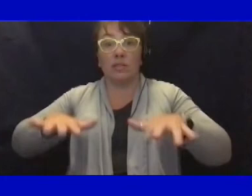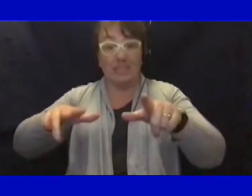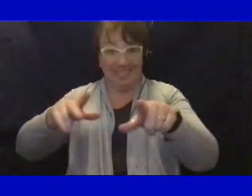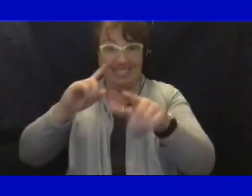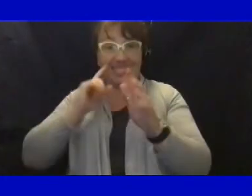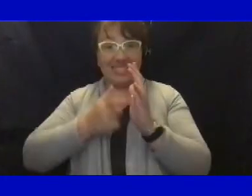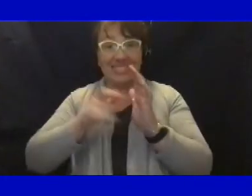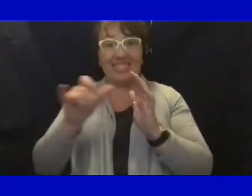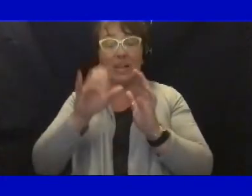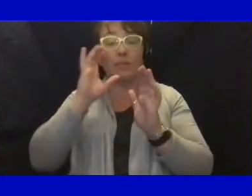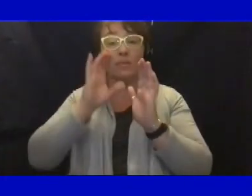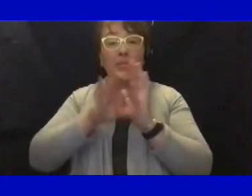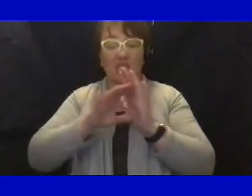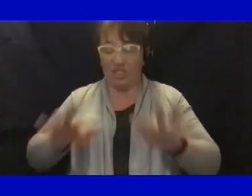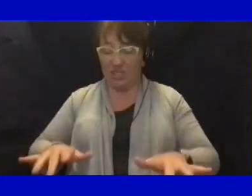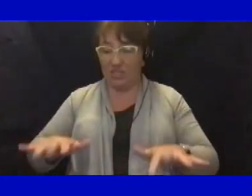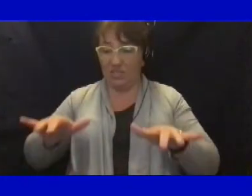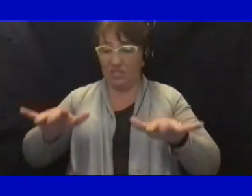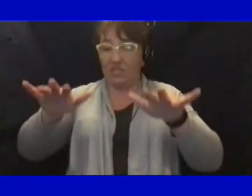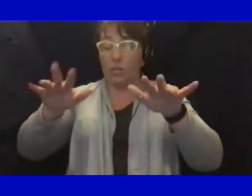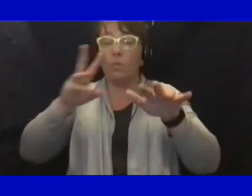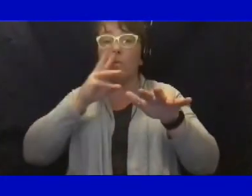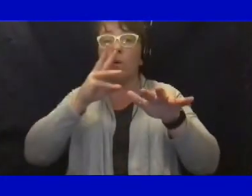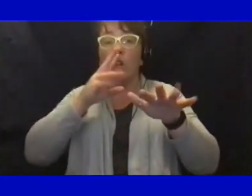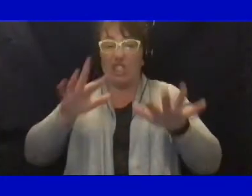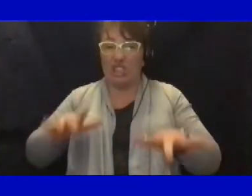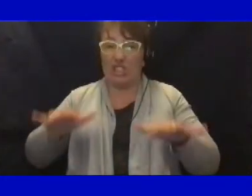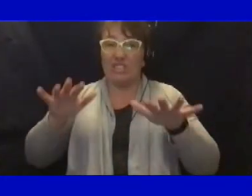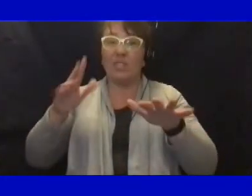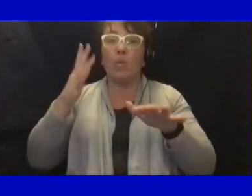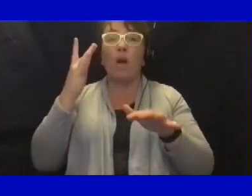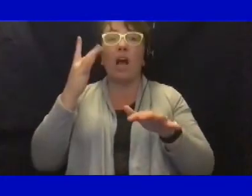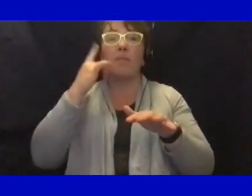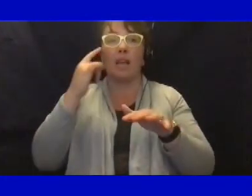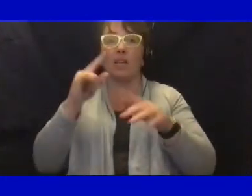these channels have a propensity to plug, and then once they